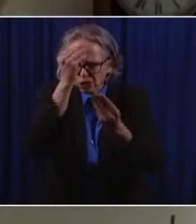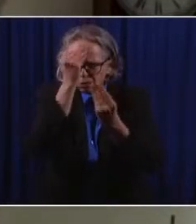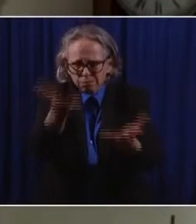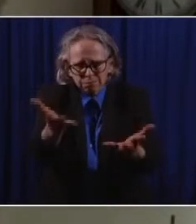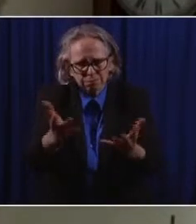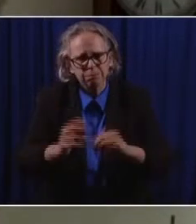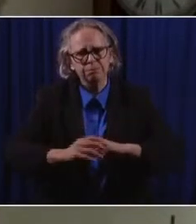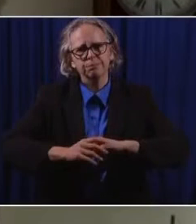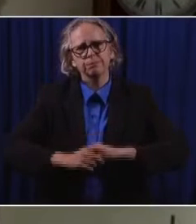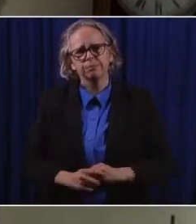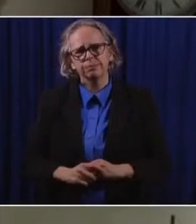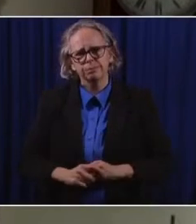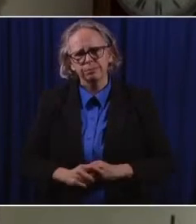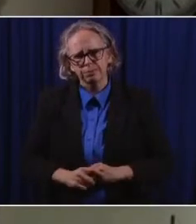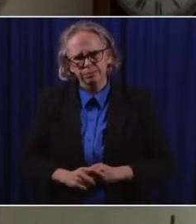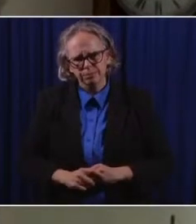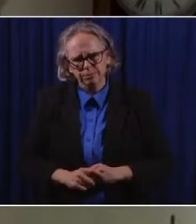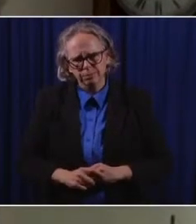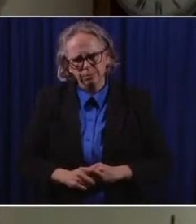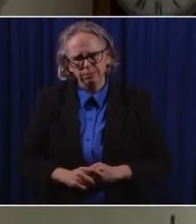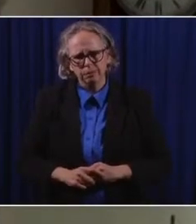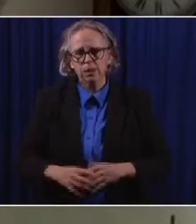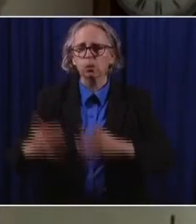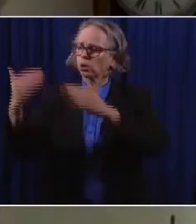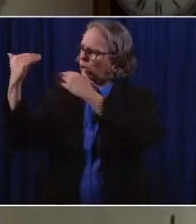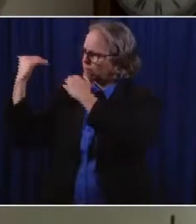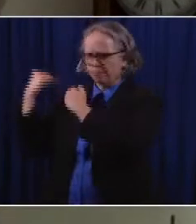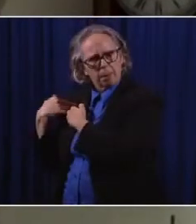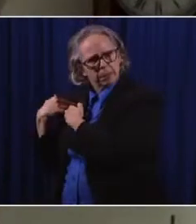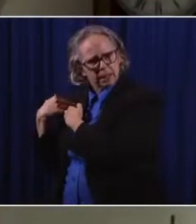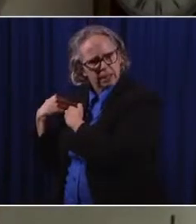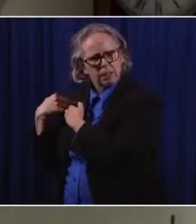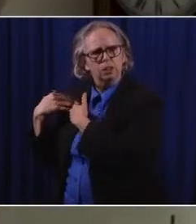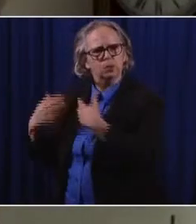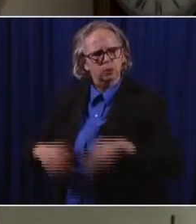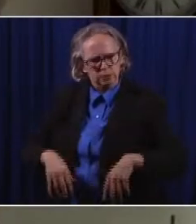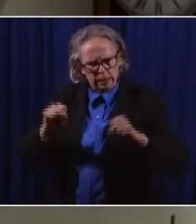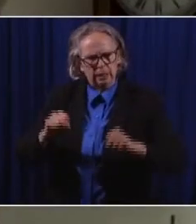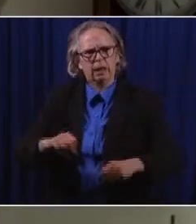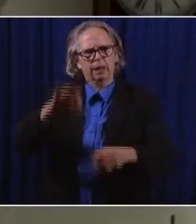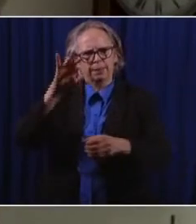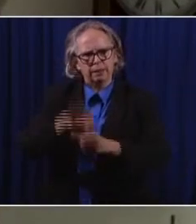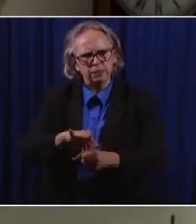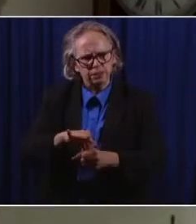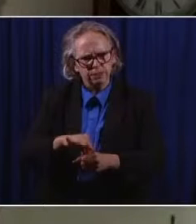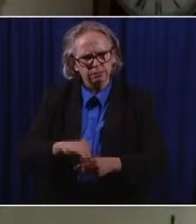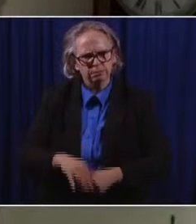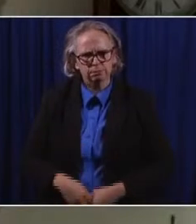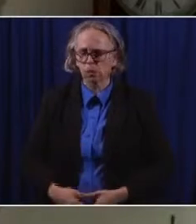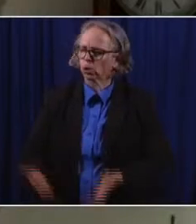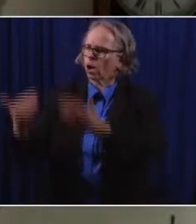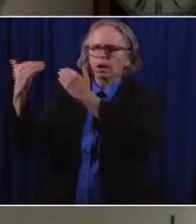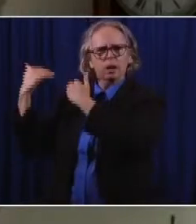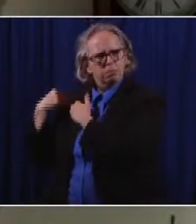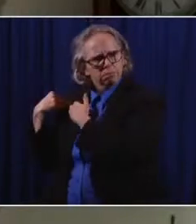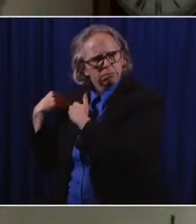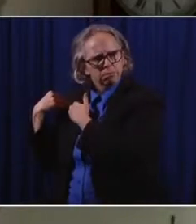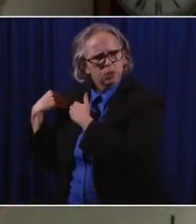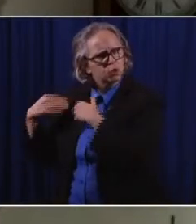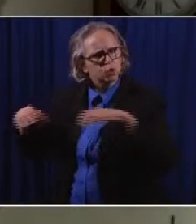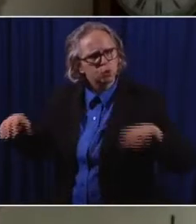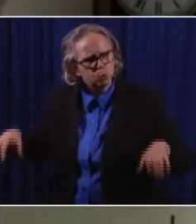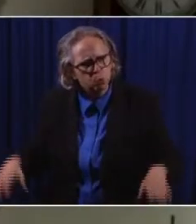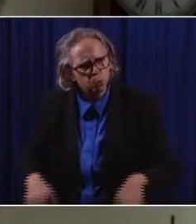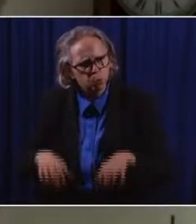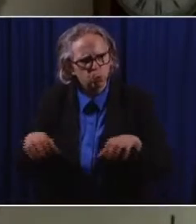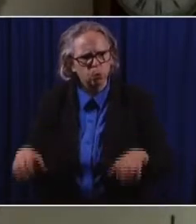an obligation to make sure that happens. We have an obligation to make sure that people